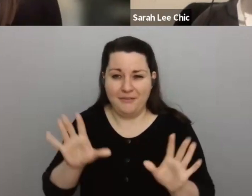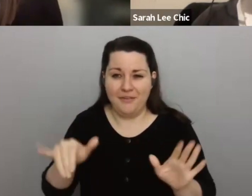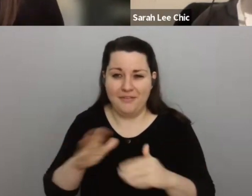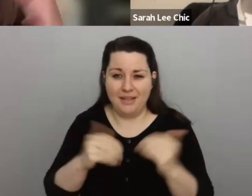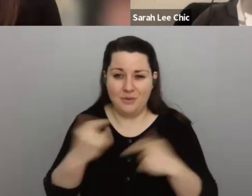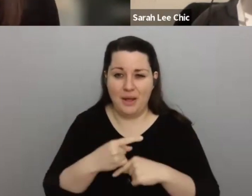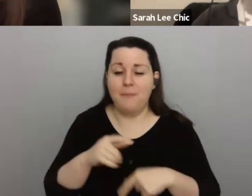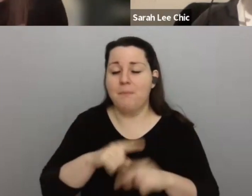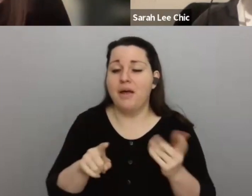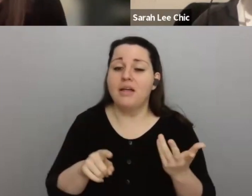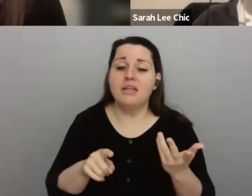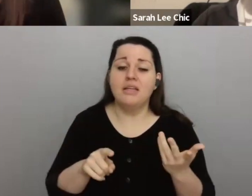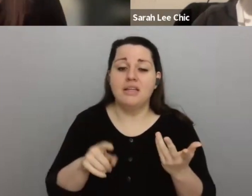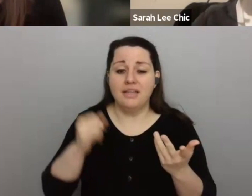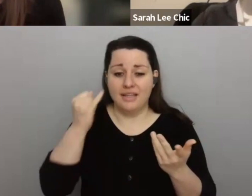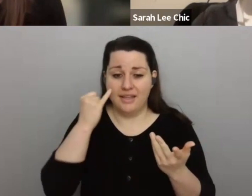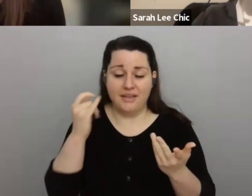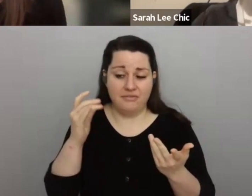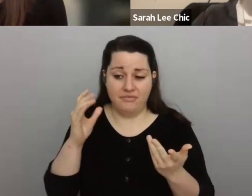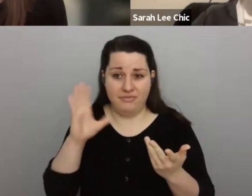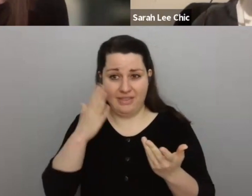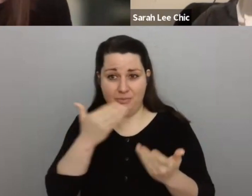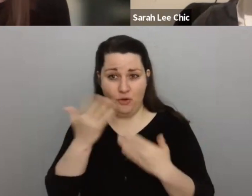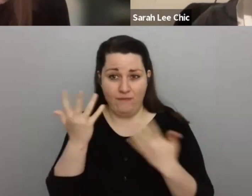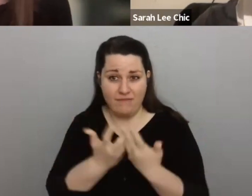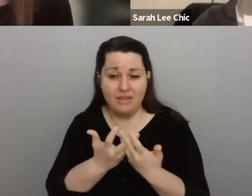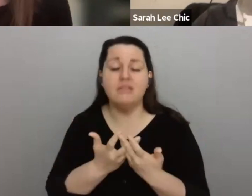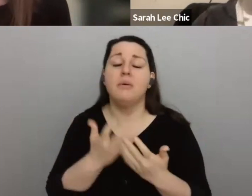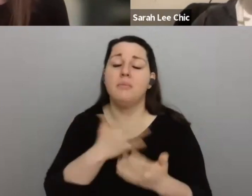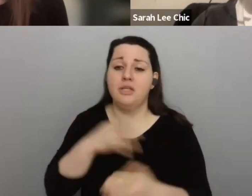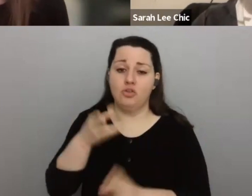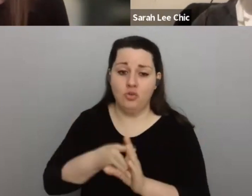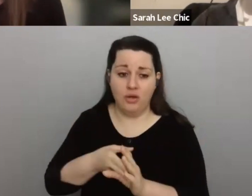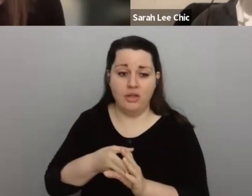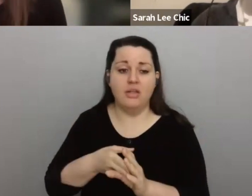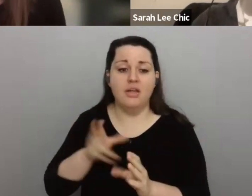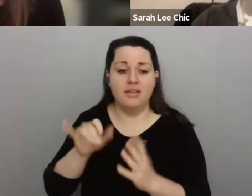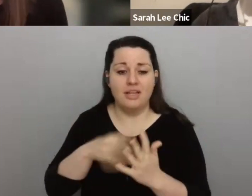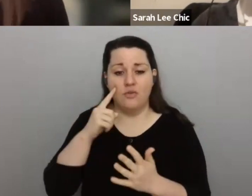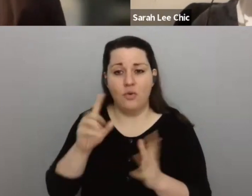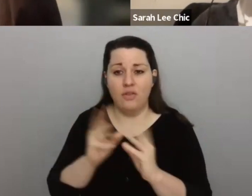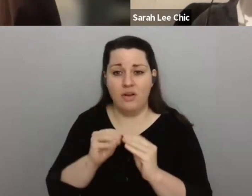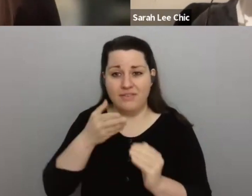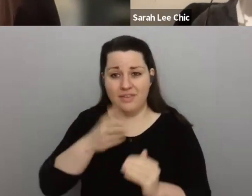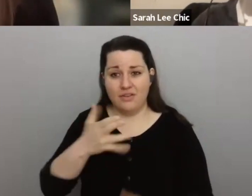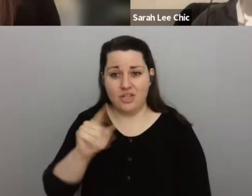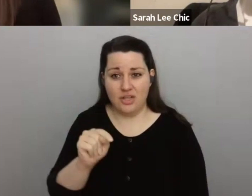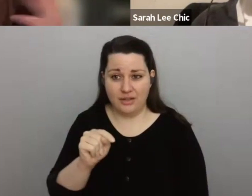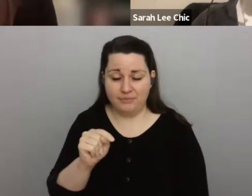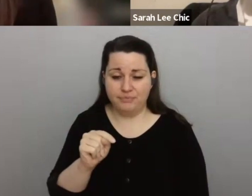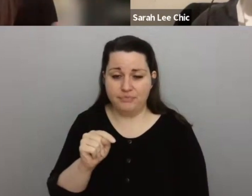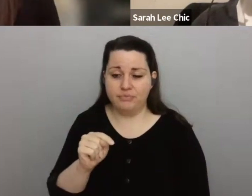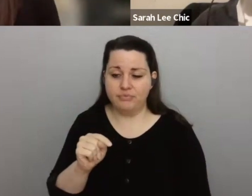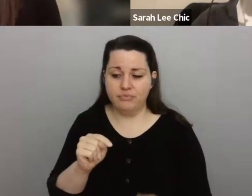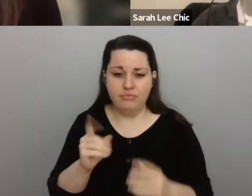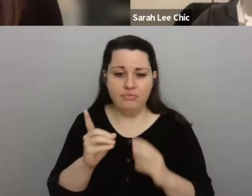this morning, but if it sounds like it's good for you, please join us there. The schedule for the conference is in the chat. And yeah, just